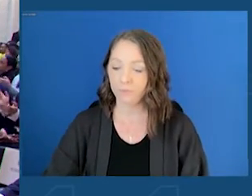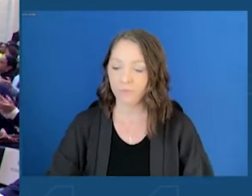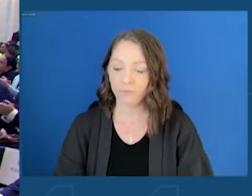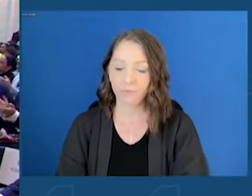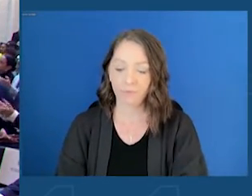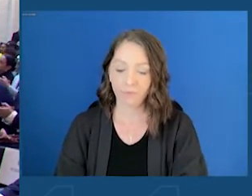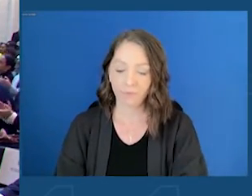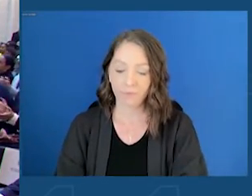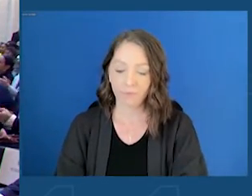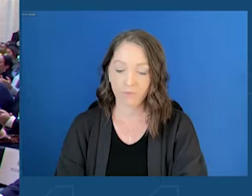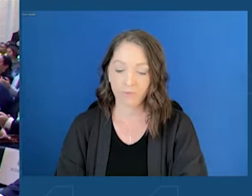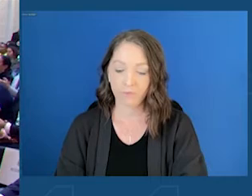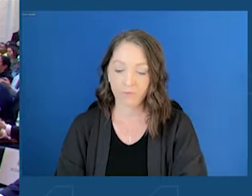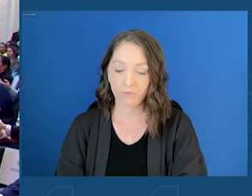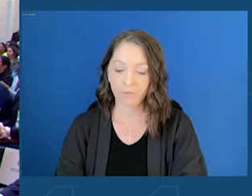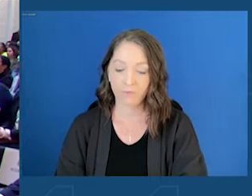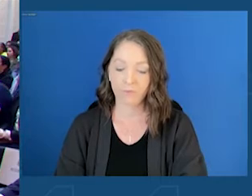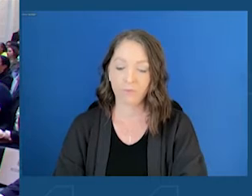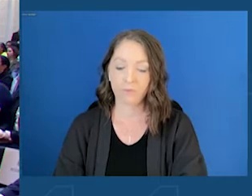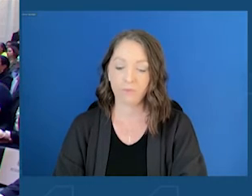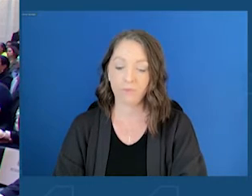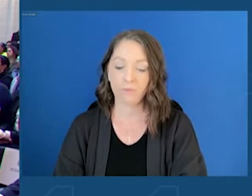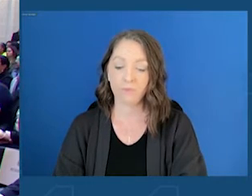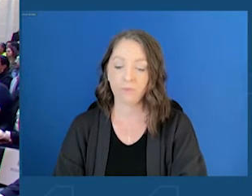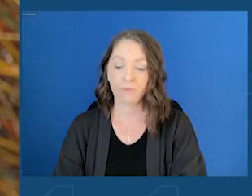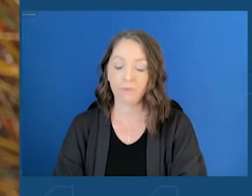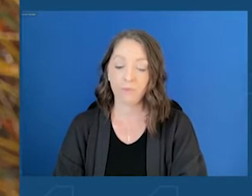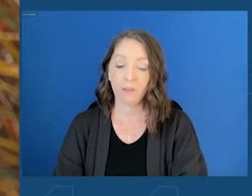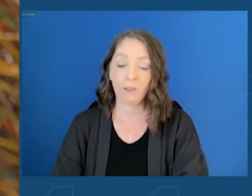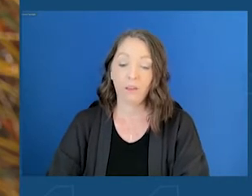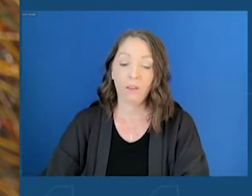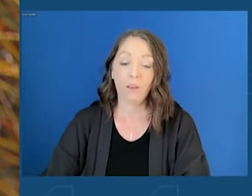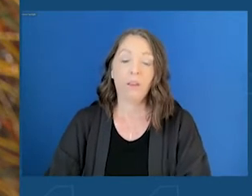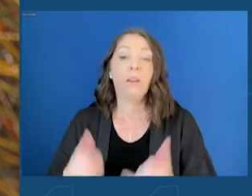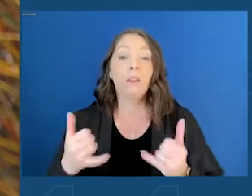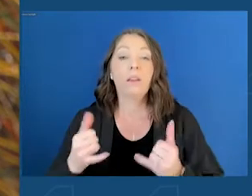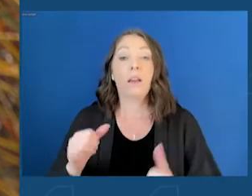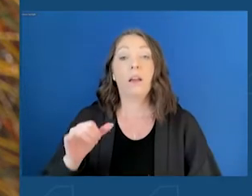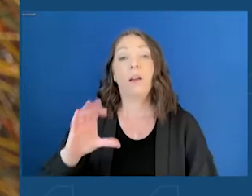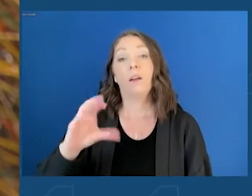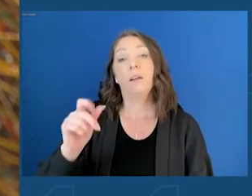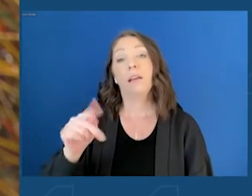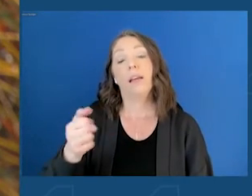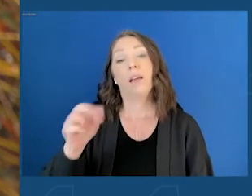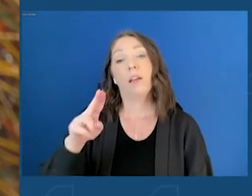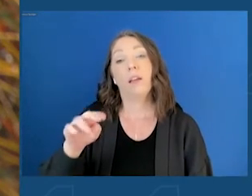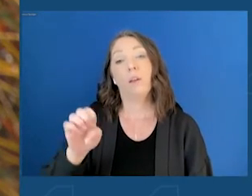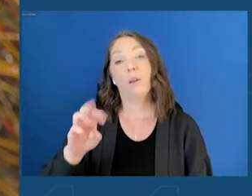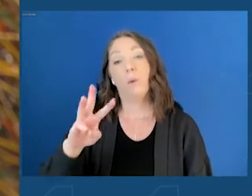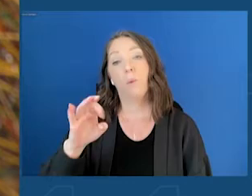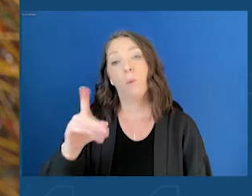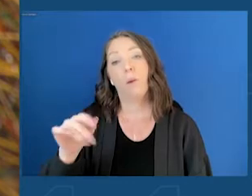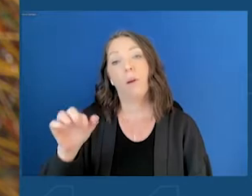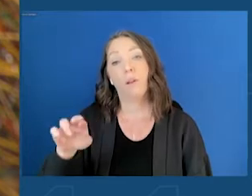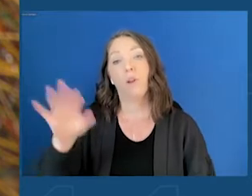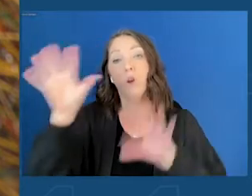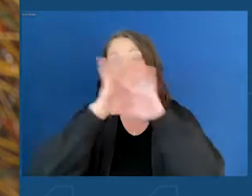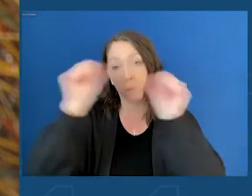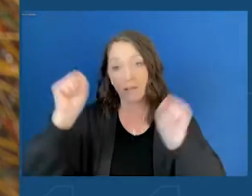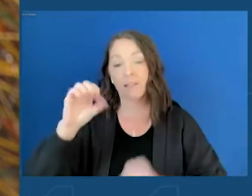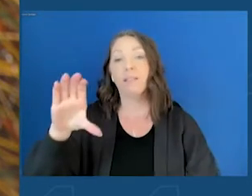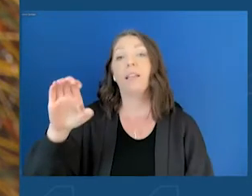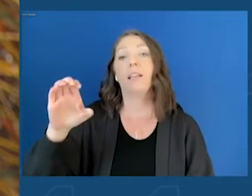We're now going to hear from Catherine Wild, the President and CEO of New York City